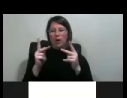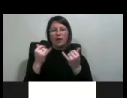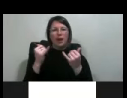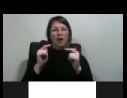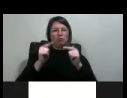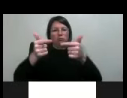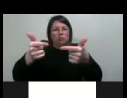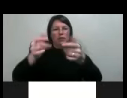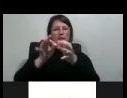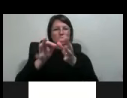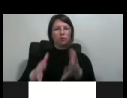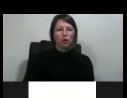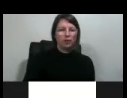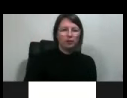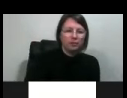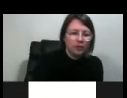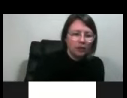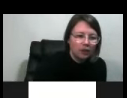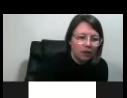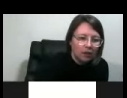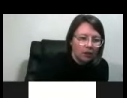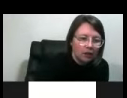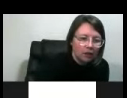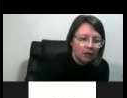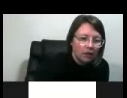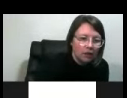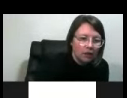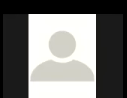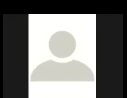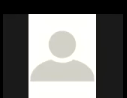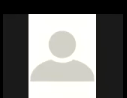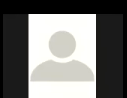going to ask to unmute Olivia Nichols.